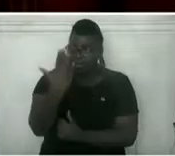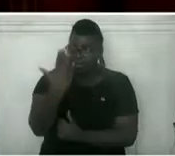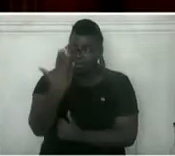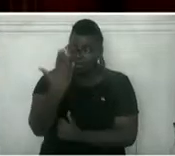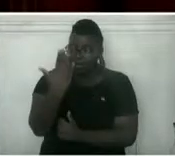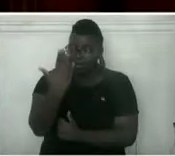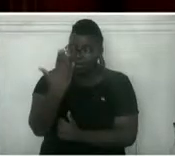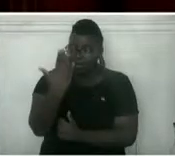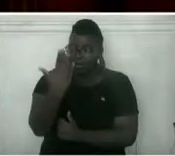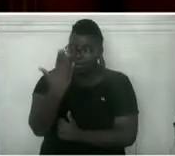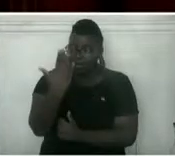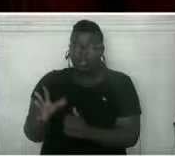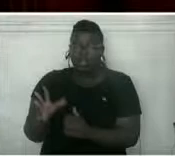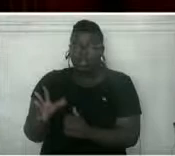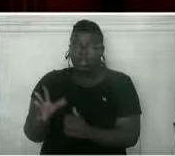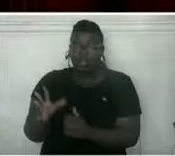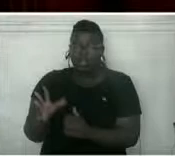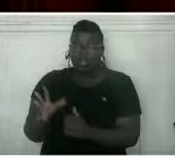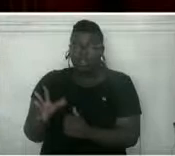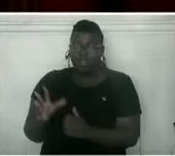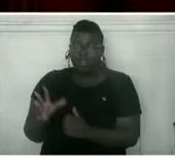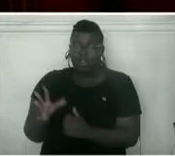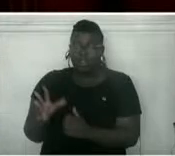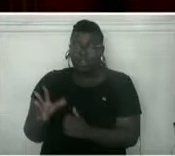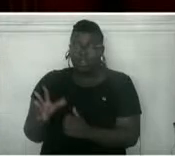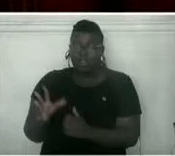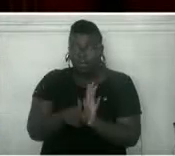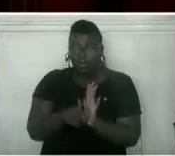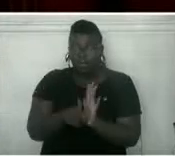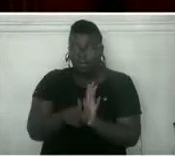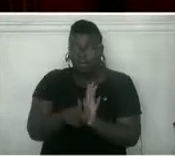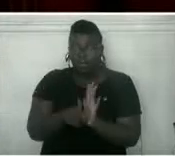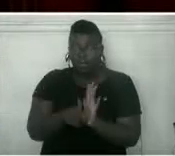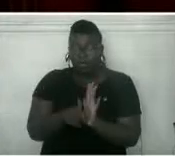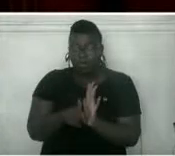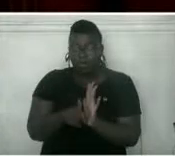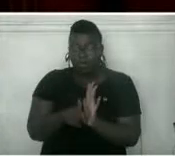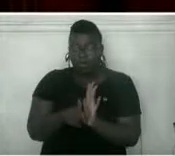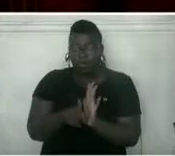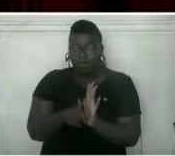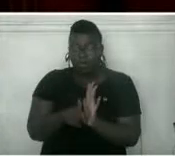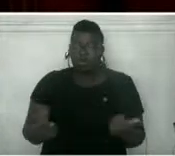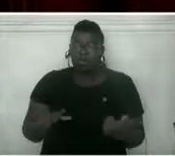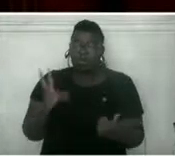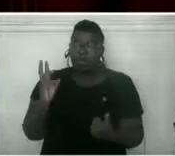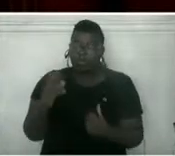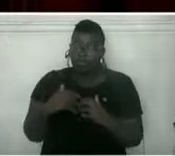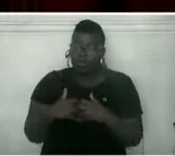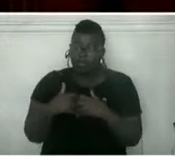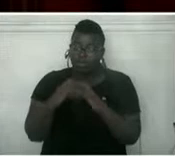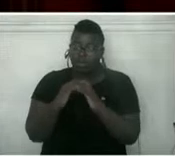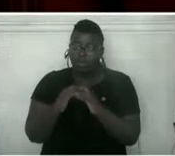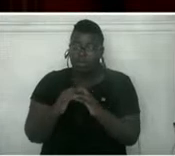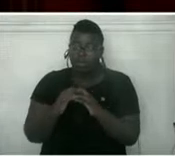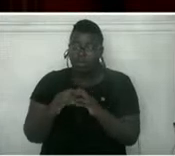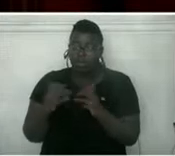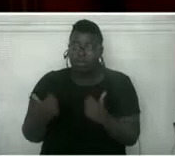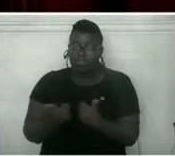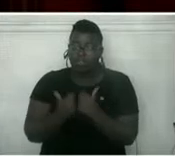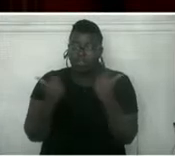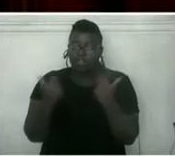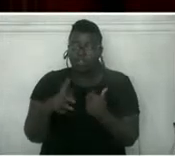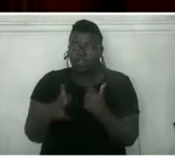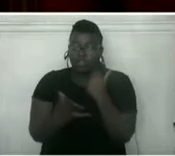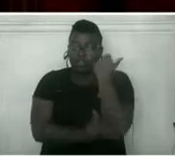feasible economic policy solution to socio-economic problems which emanate from triple challenges: